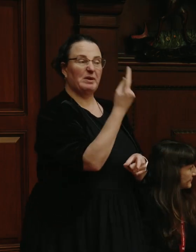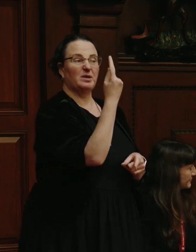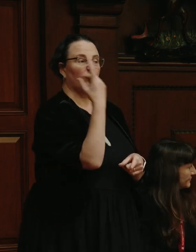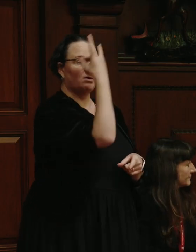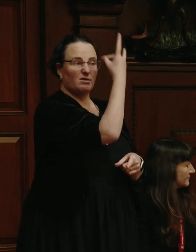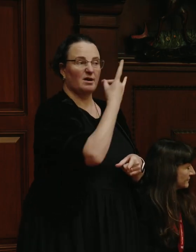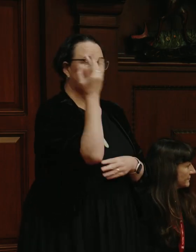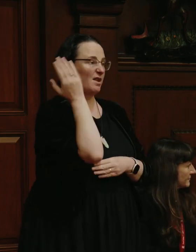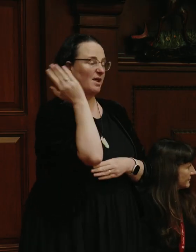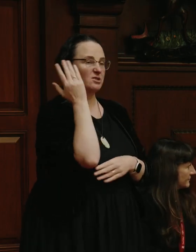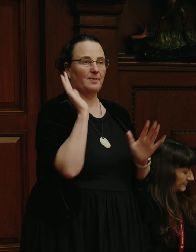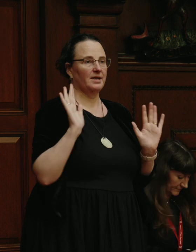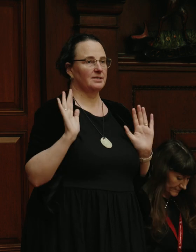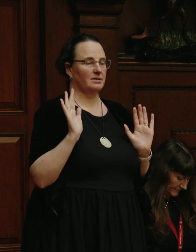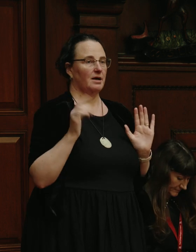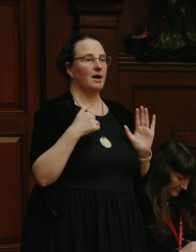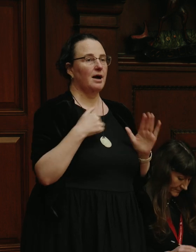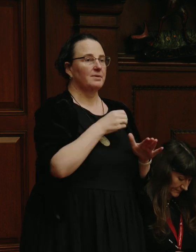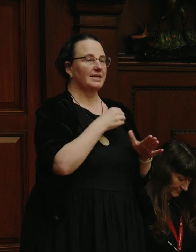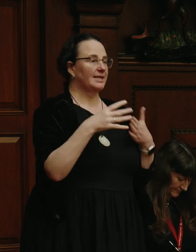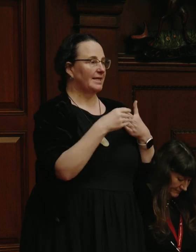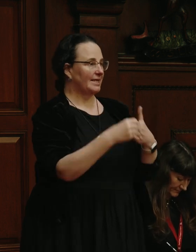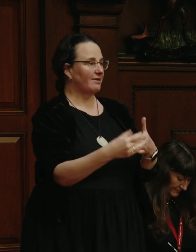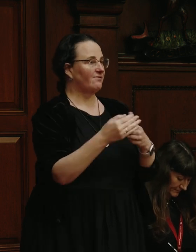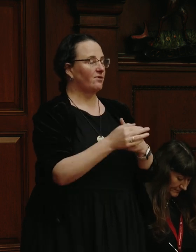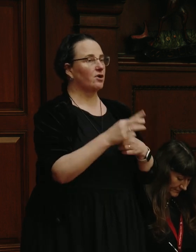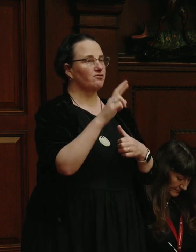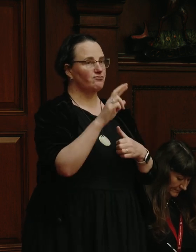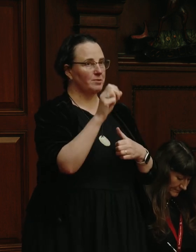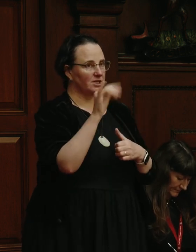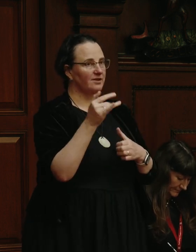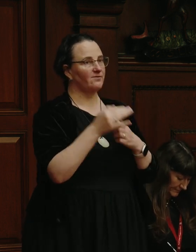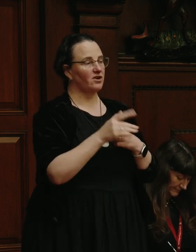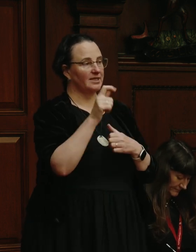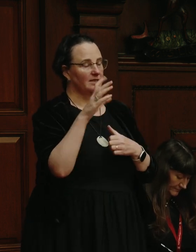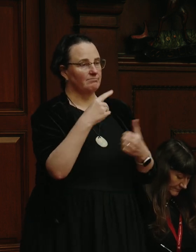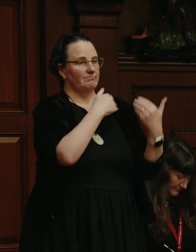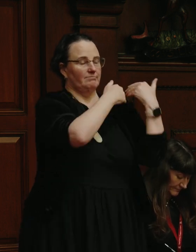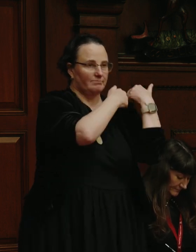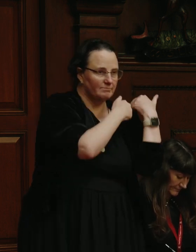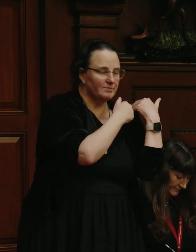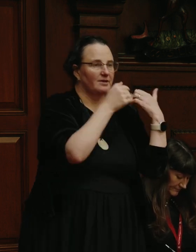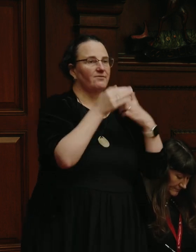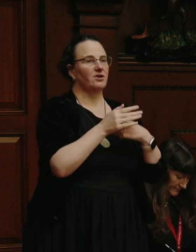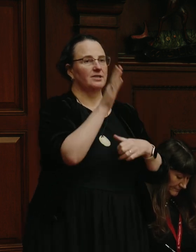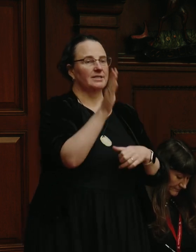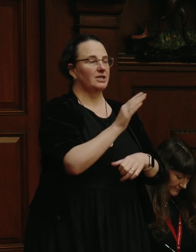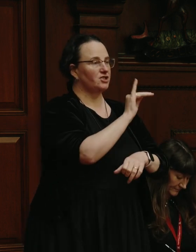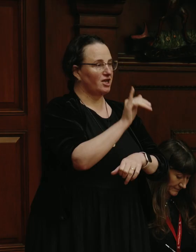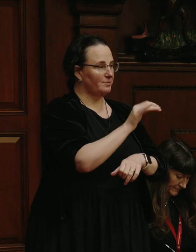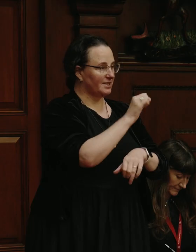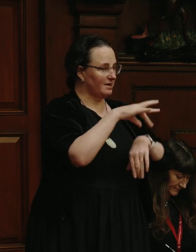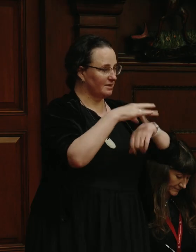lecture. I'm the clinical lead for rheumatology teaching for Trinity, so I'm responsible for the St James's medical